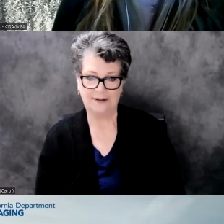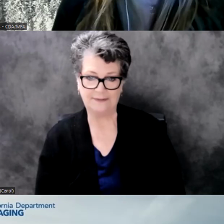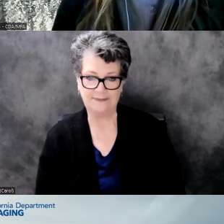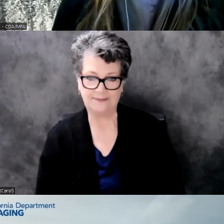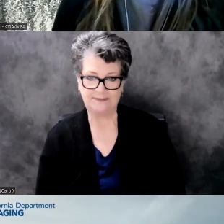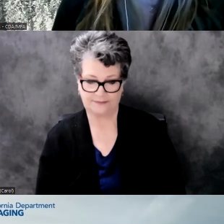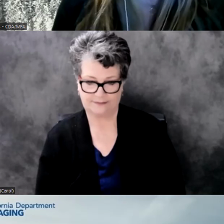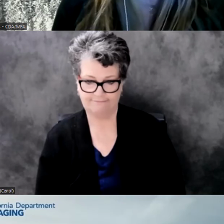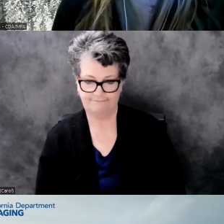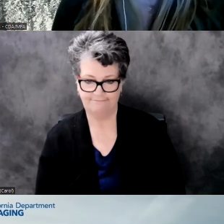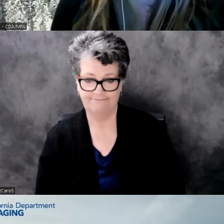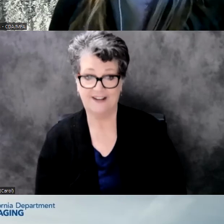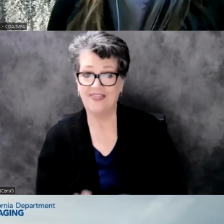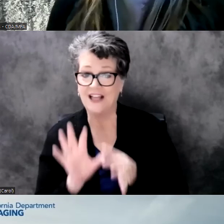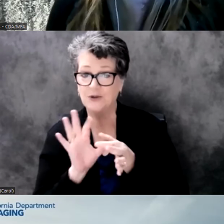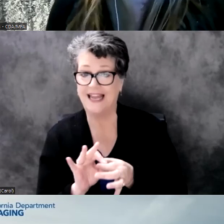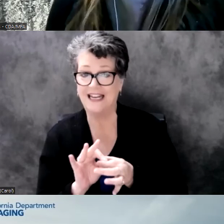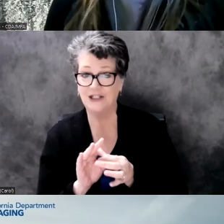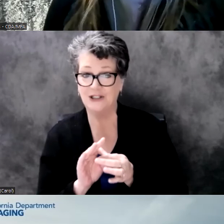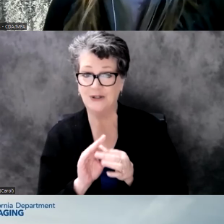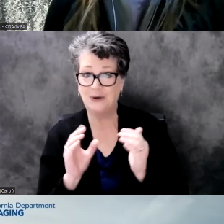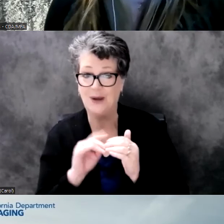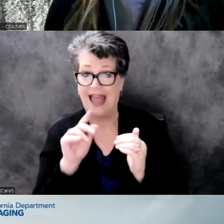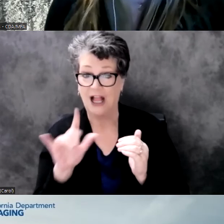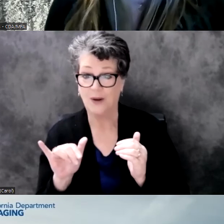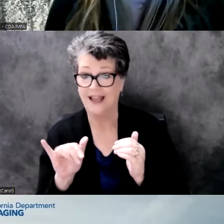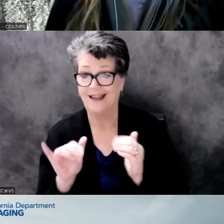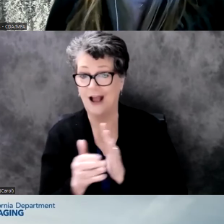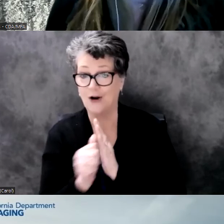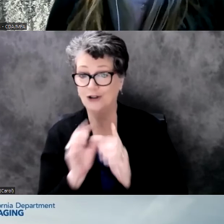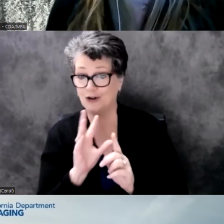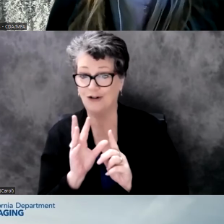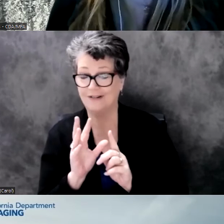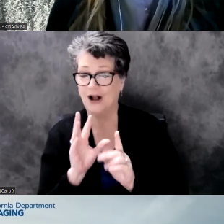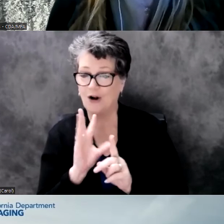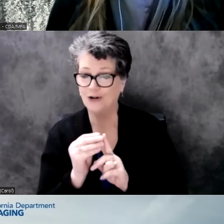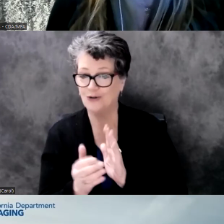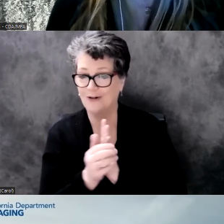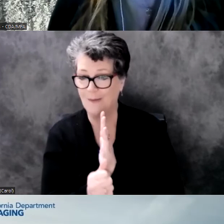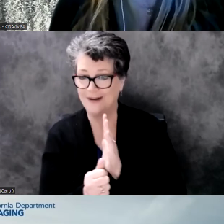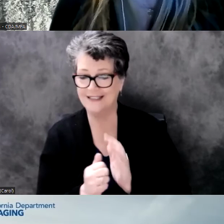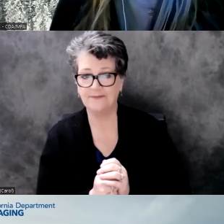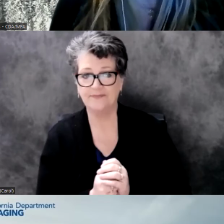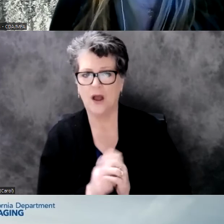which is related to equity and cultural competency. What